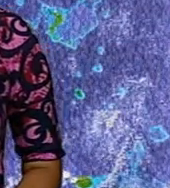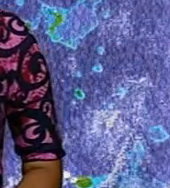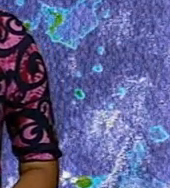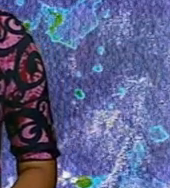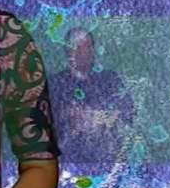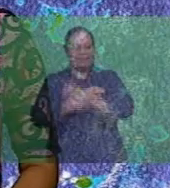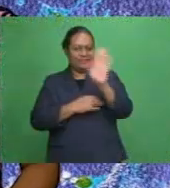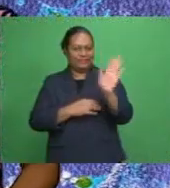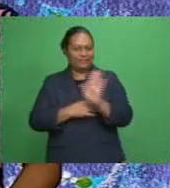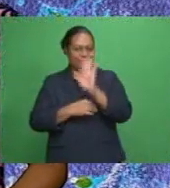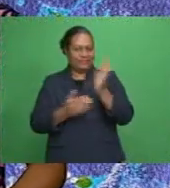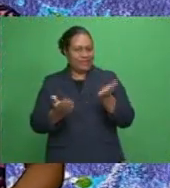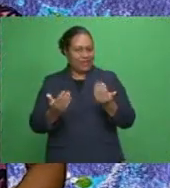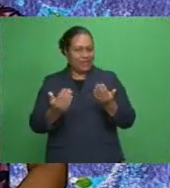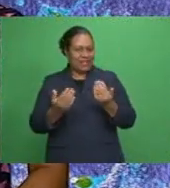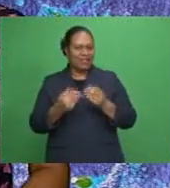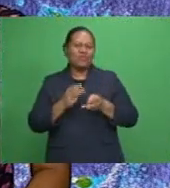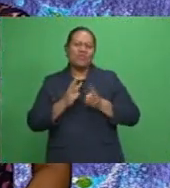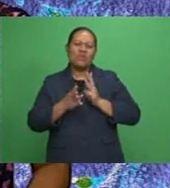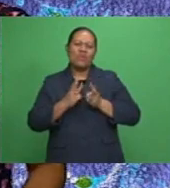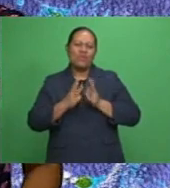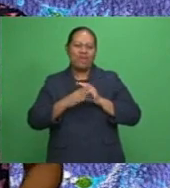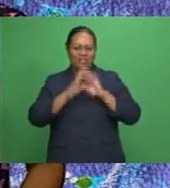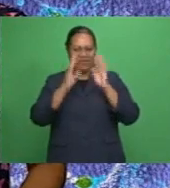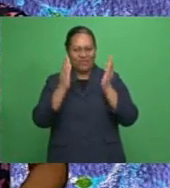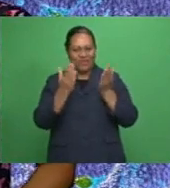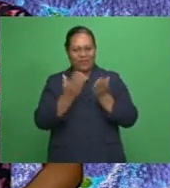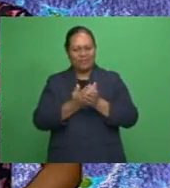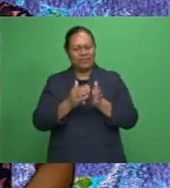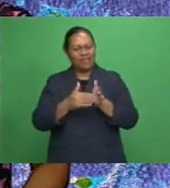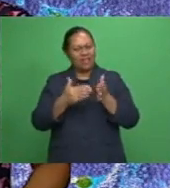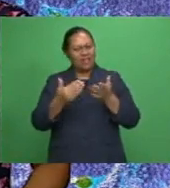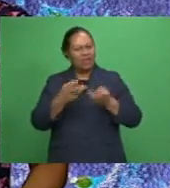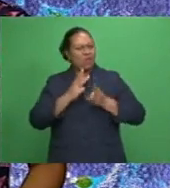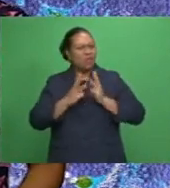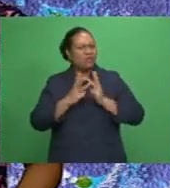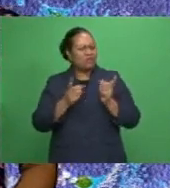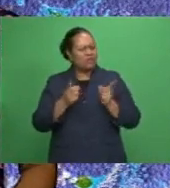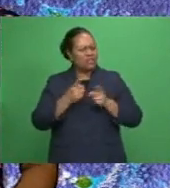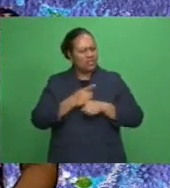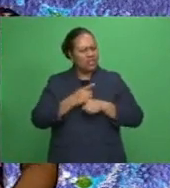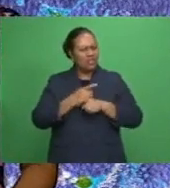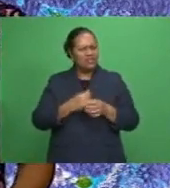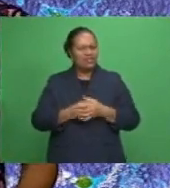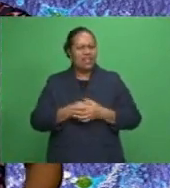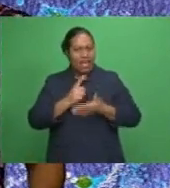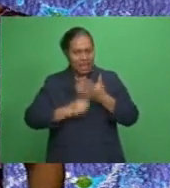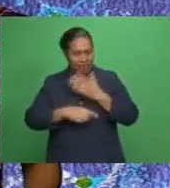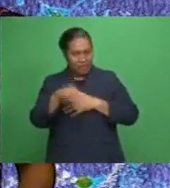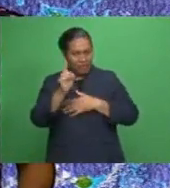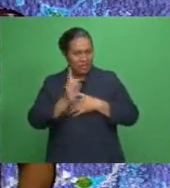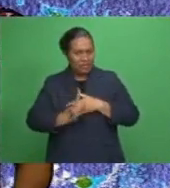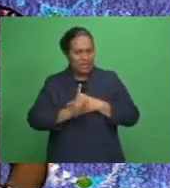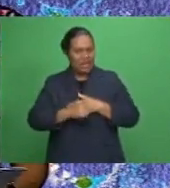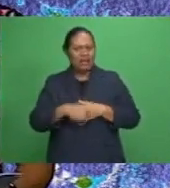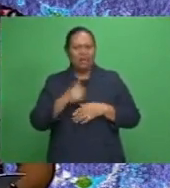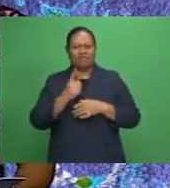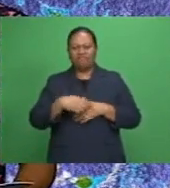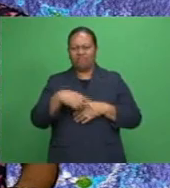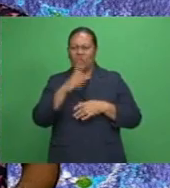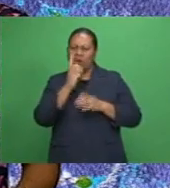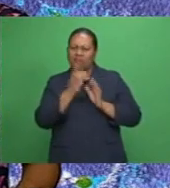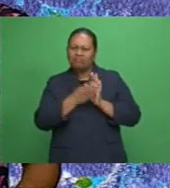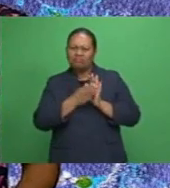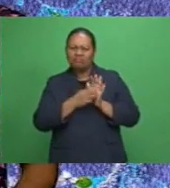Hello there and welcome to the Weather World. The conditions have been changing quite rapidly today. One moment it is sunshine